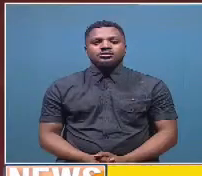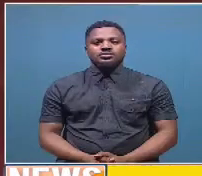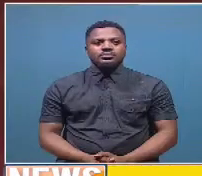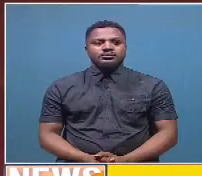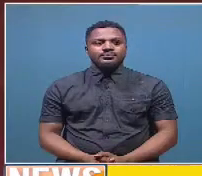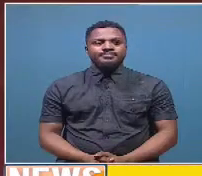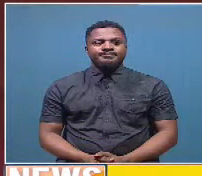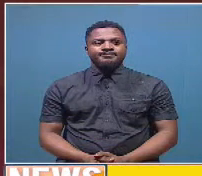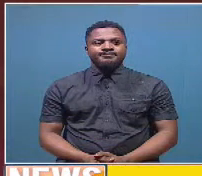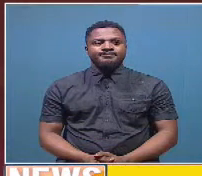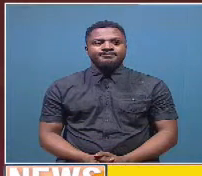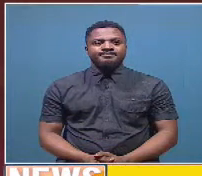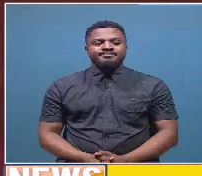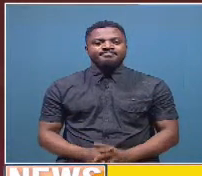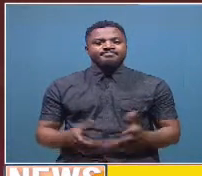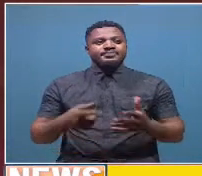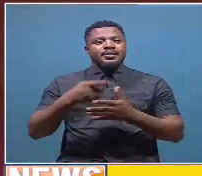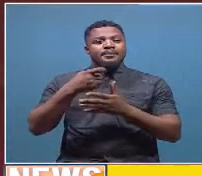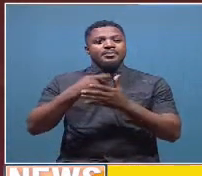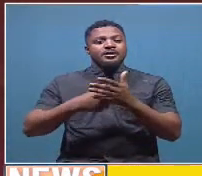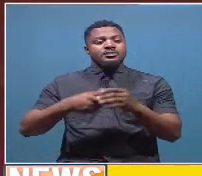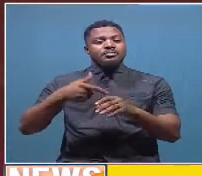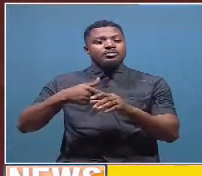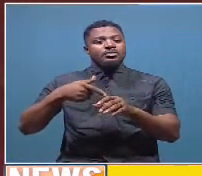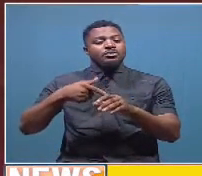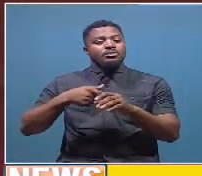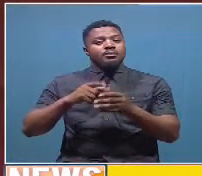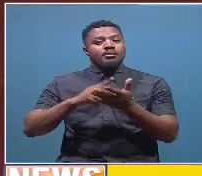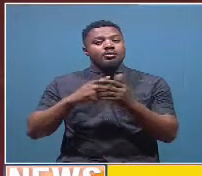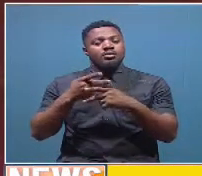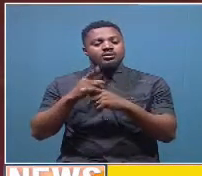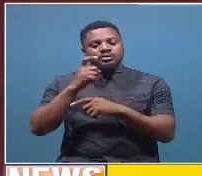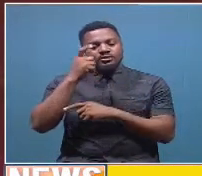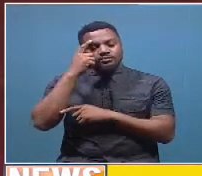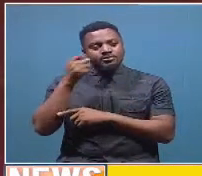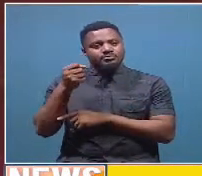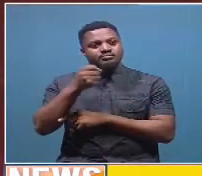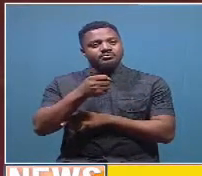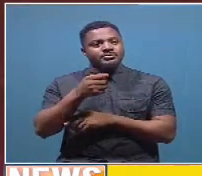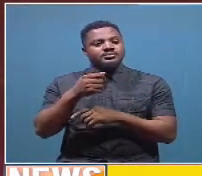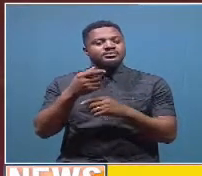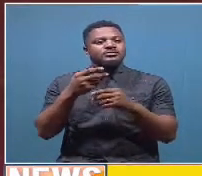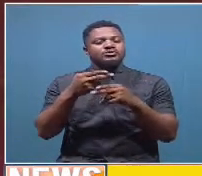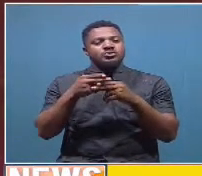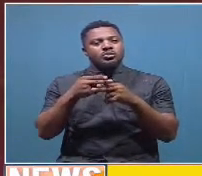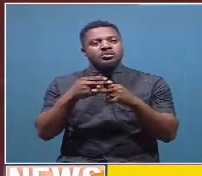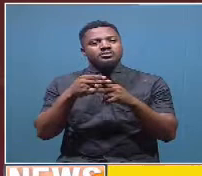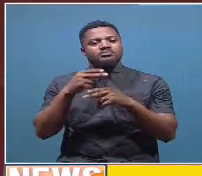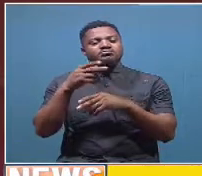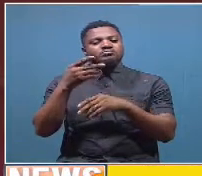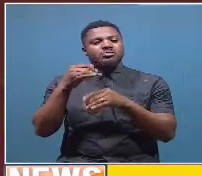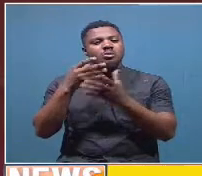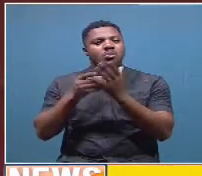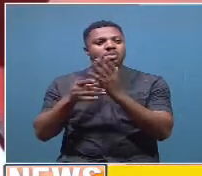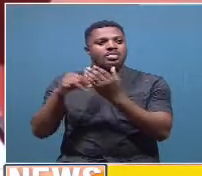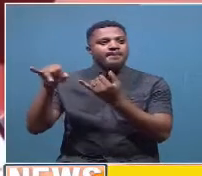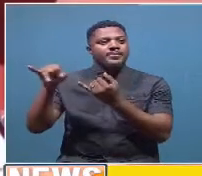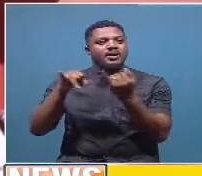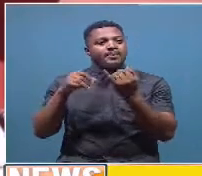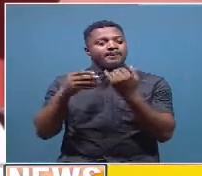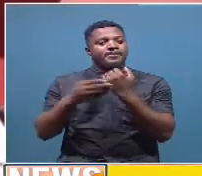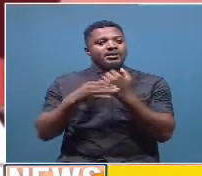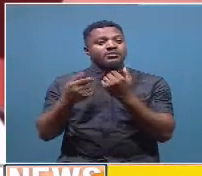help stabilize the prices of petroleum products, the government instituted a temporary forest cover for oil imports through the Bank of